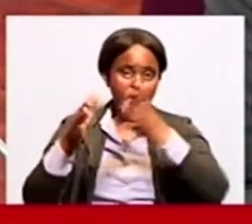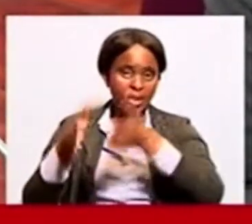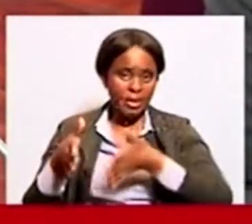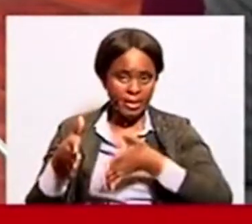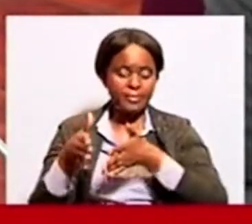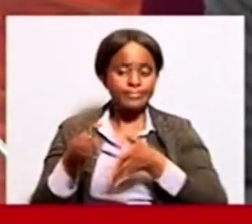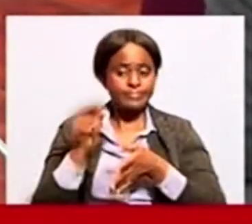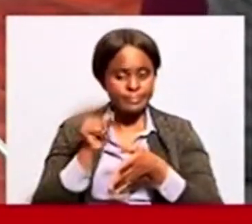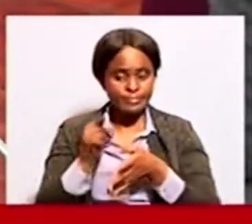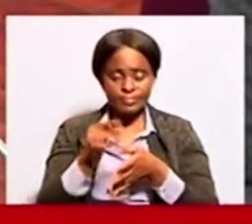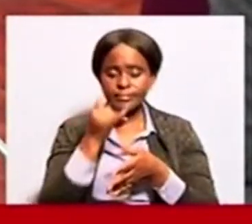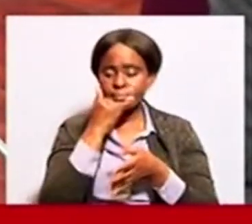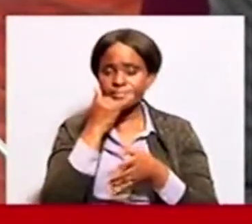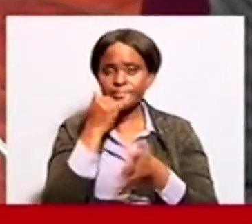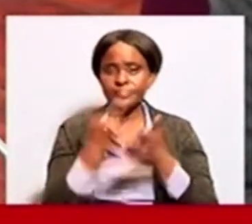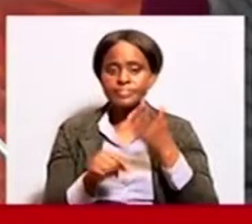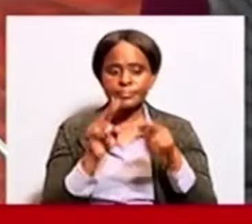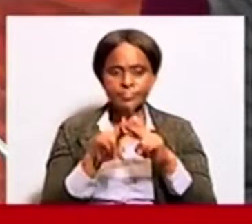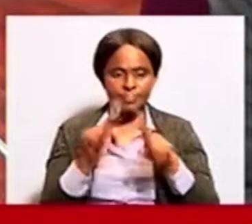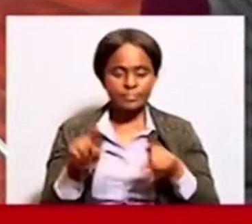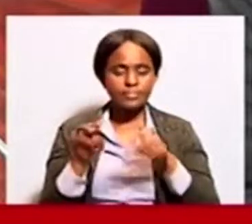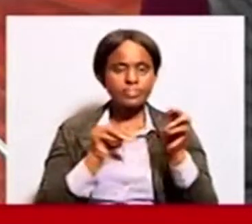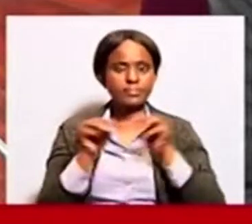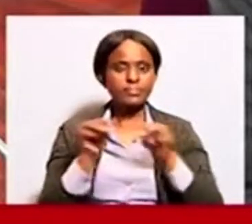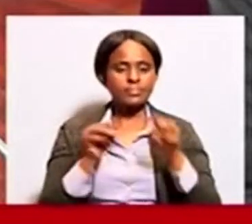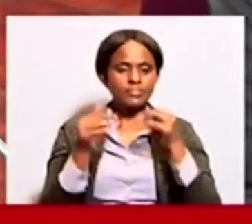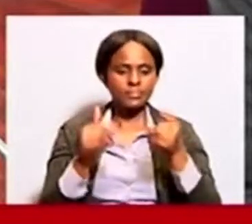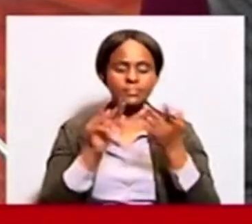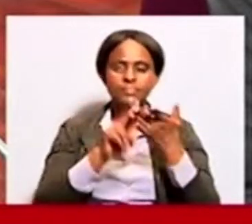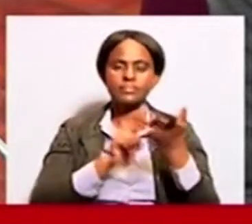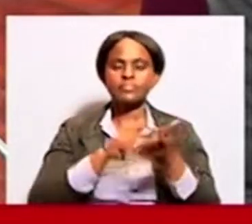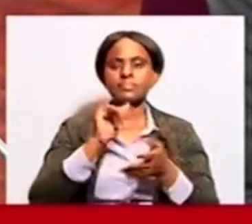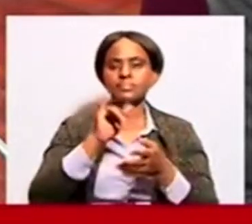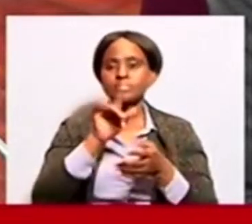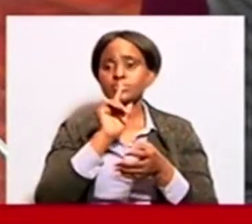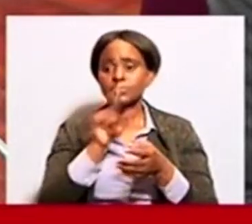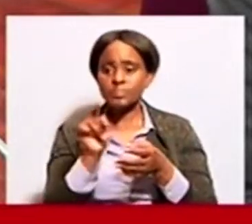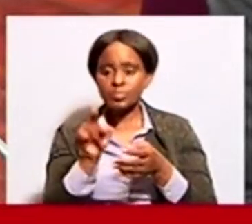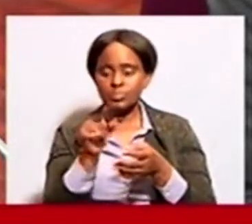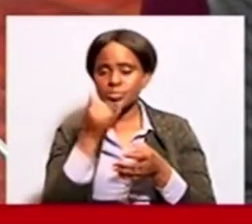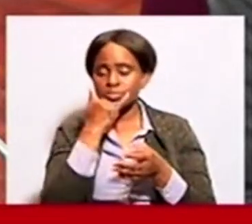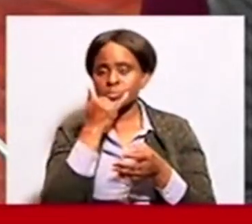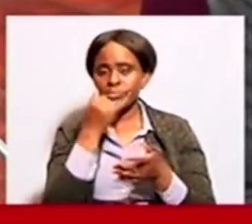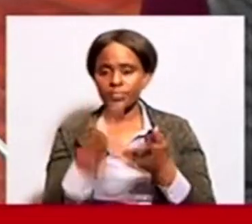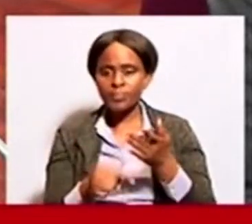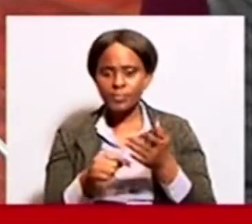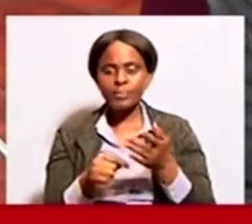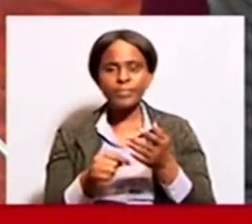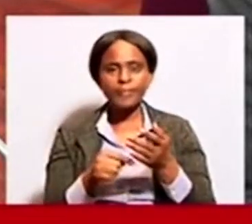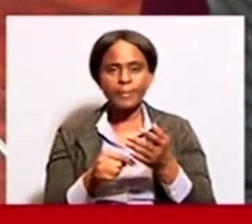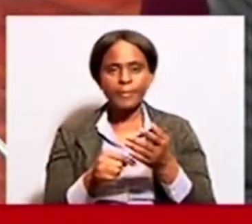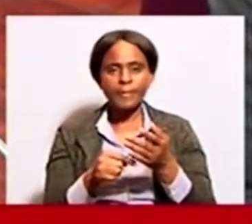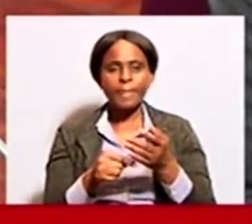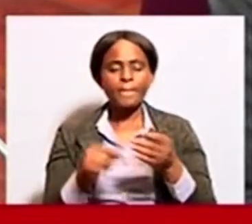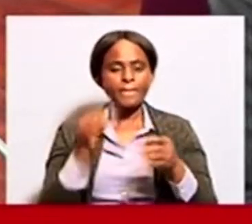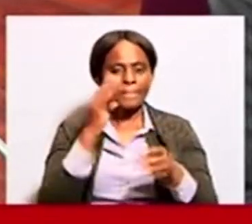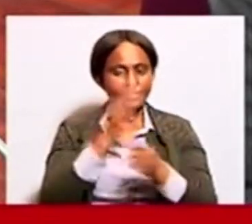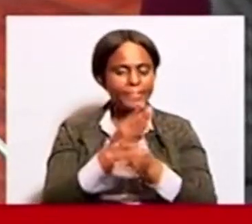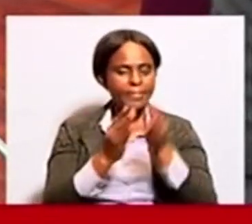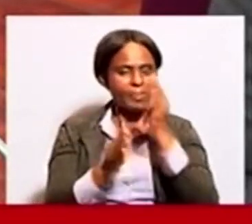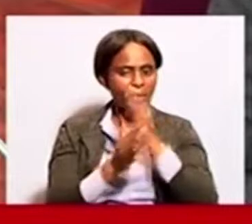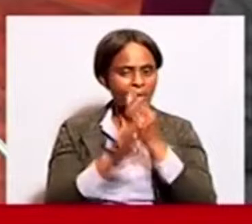Cause for the query, Chair. Management wishes to report that the cause for the query was the